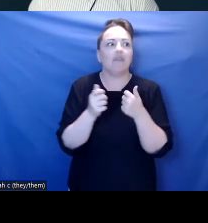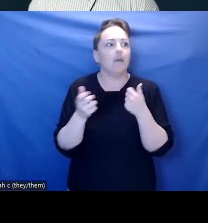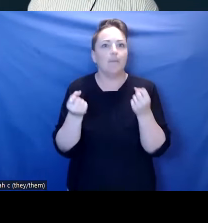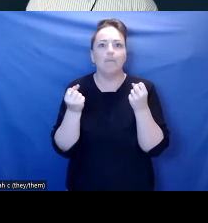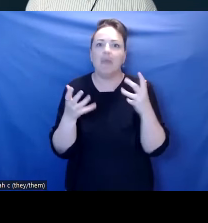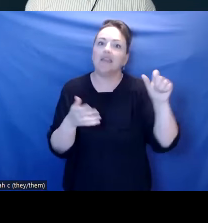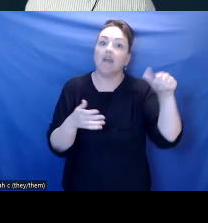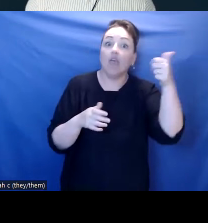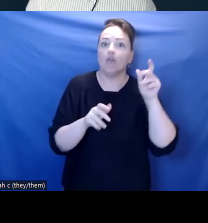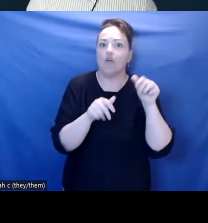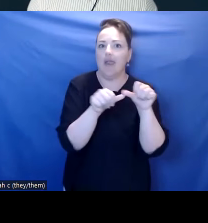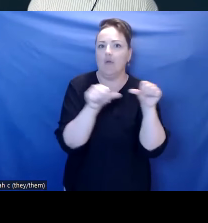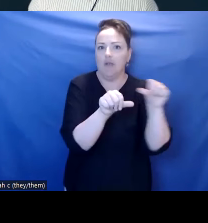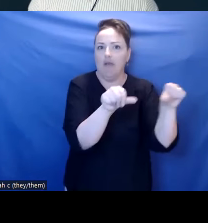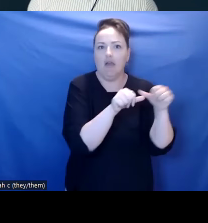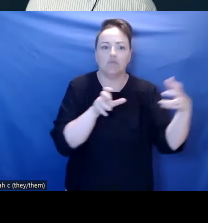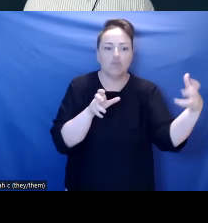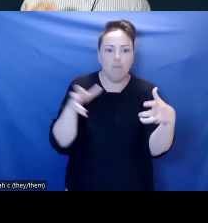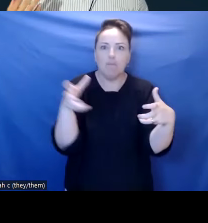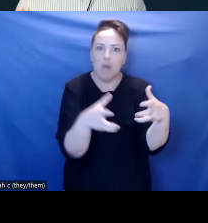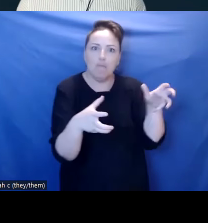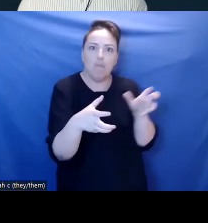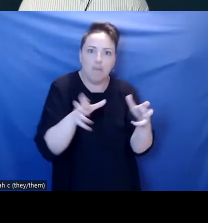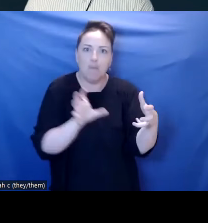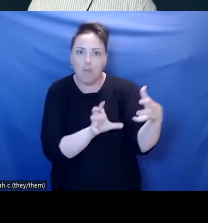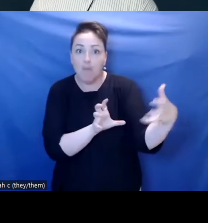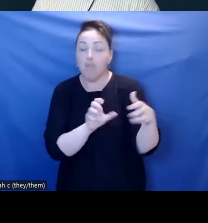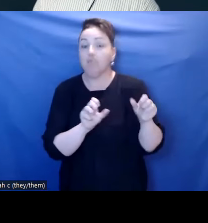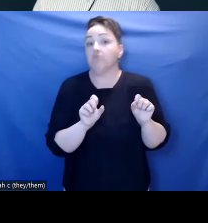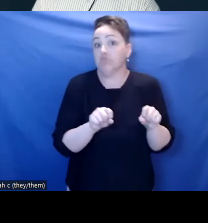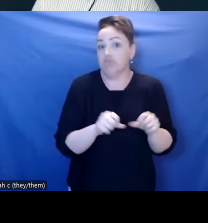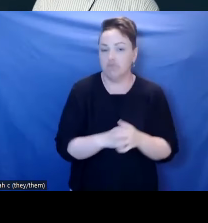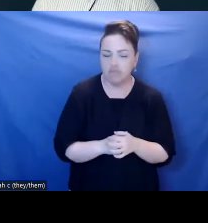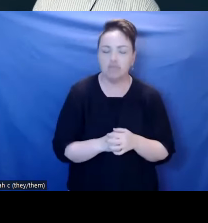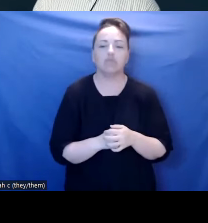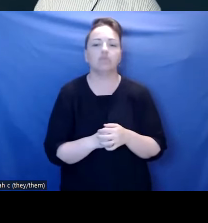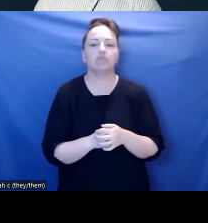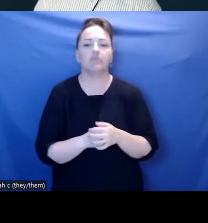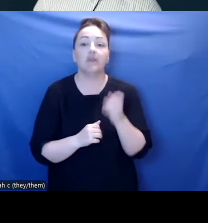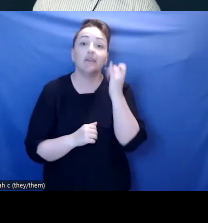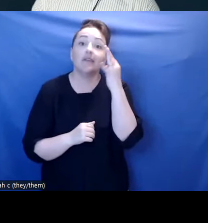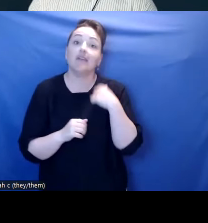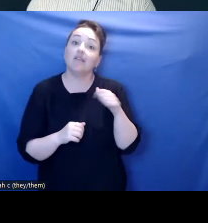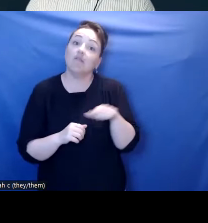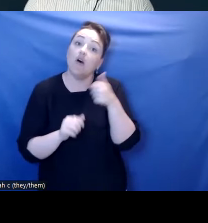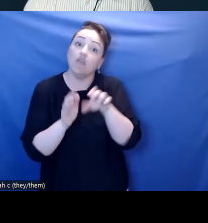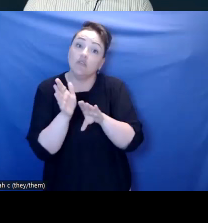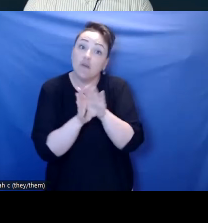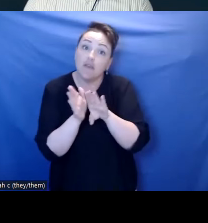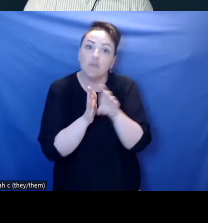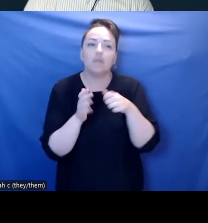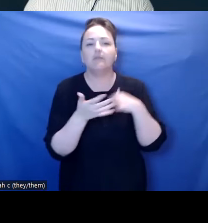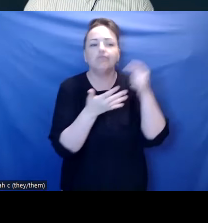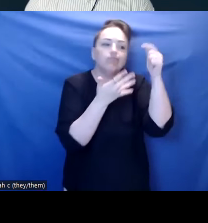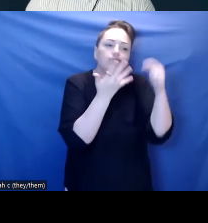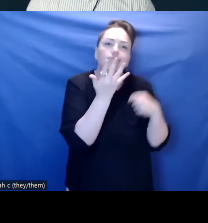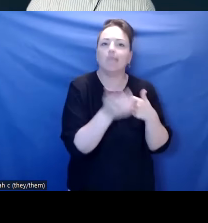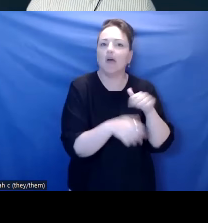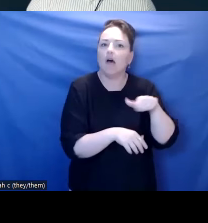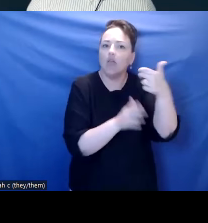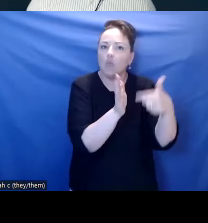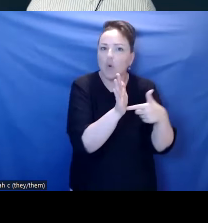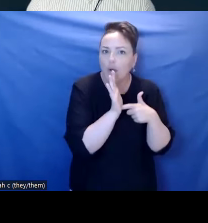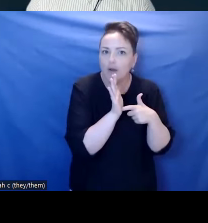Are small commercial sites in your jurisdiction unfavorable for residential development due to existing minimum requirements that you have? So may that